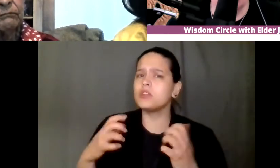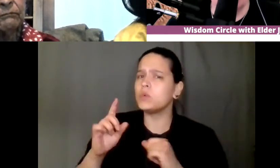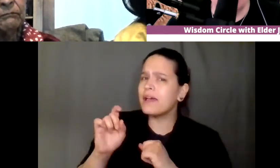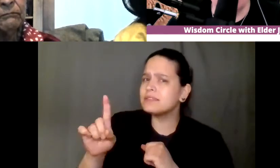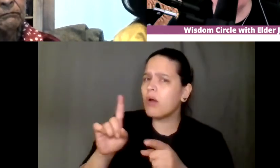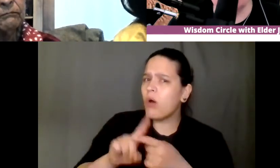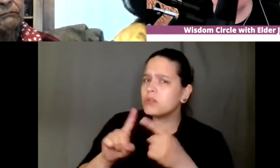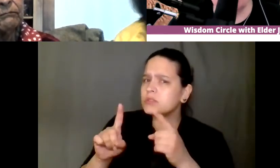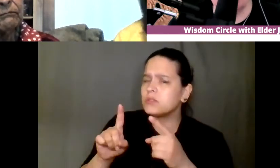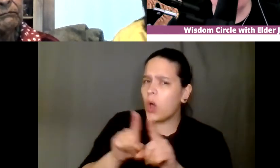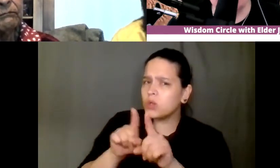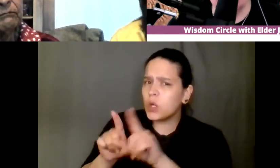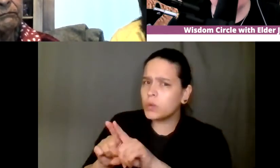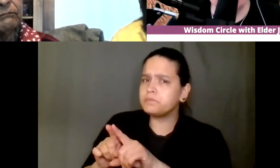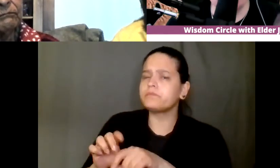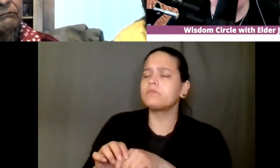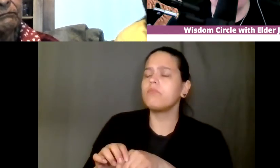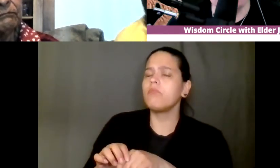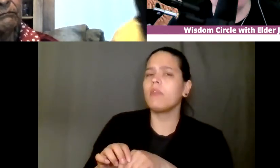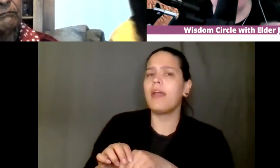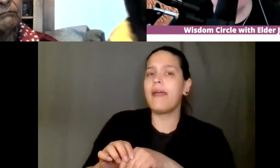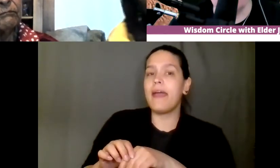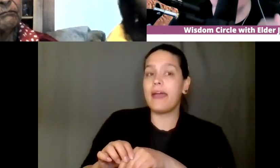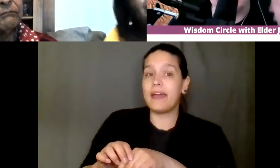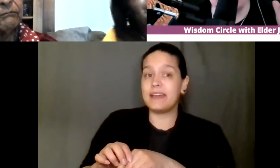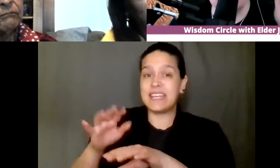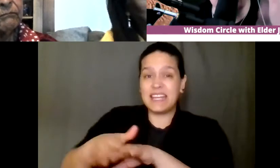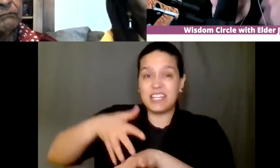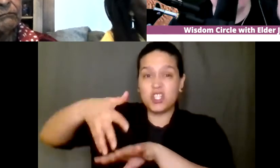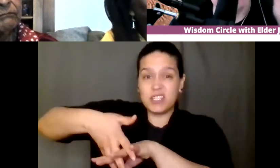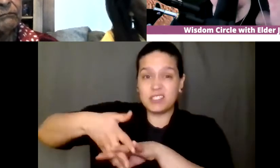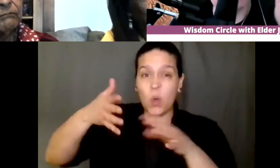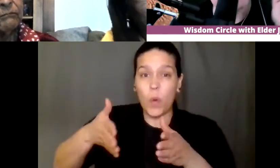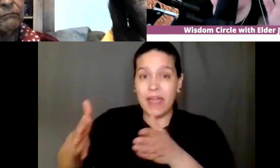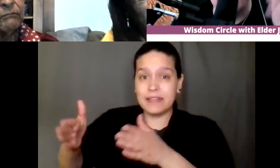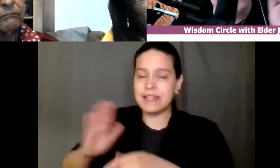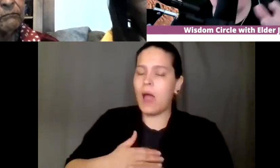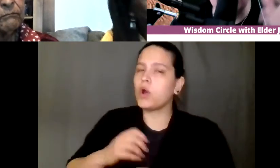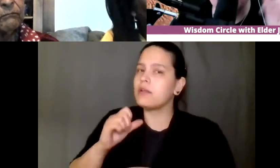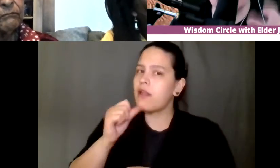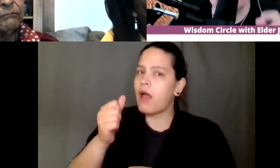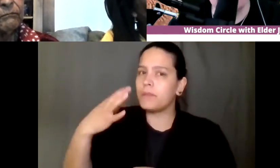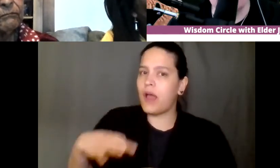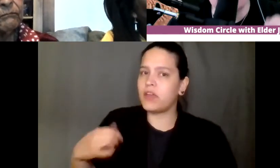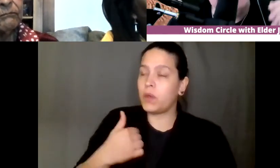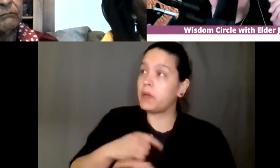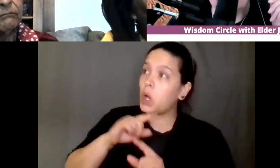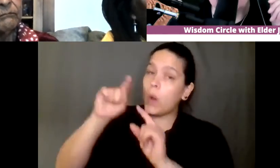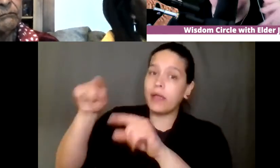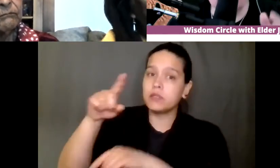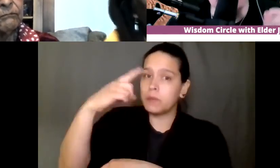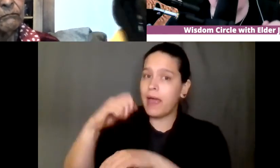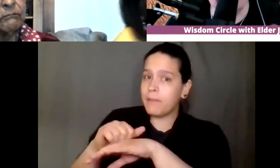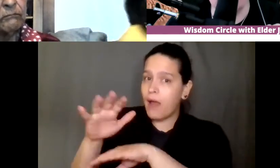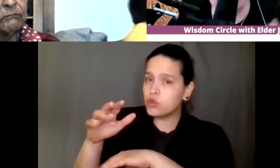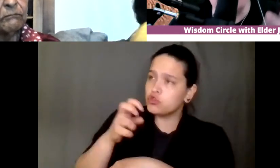also, has Indigenous Ways, our nonprofit, you know, we've been making trips up to Black Mountain. Do you